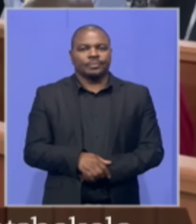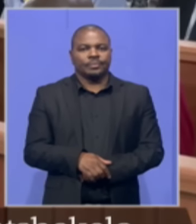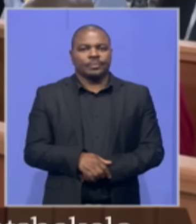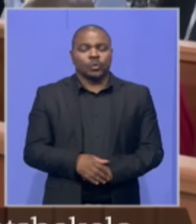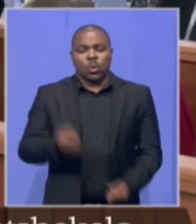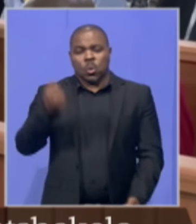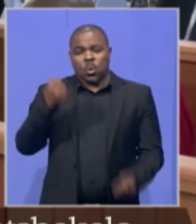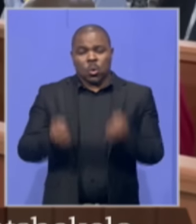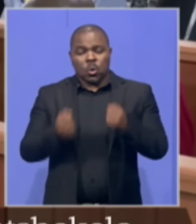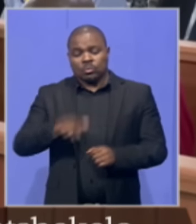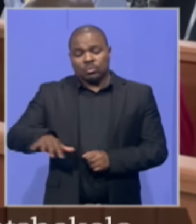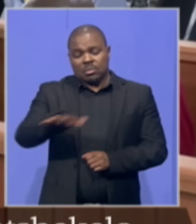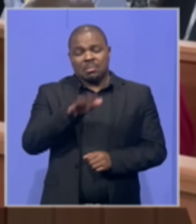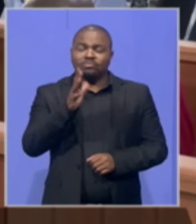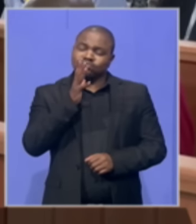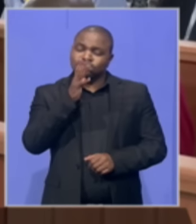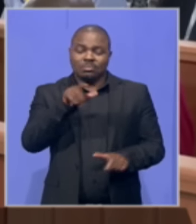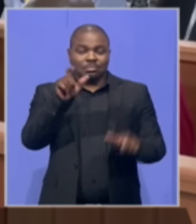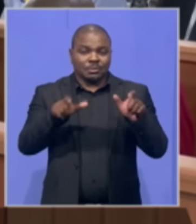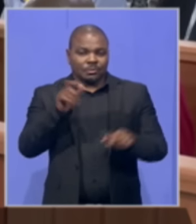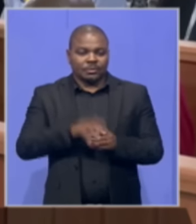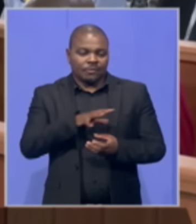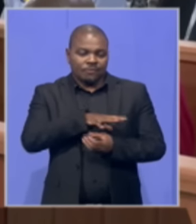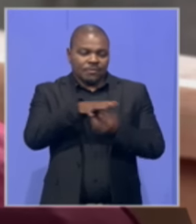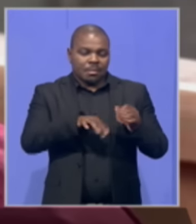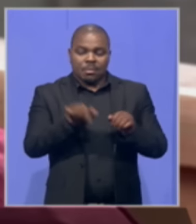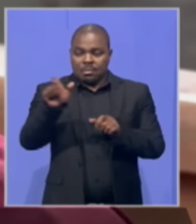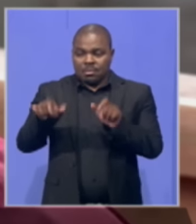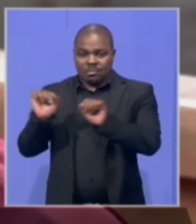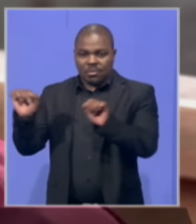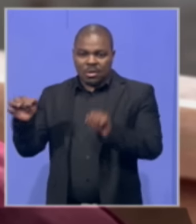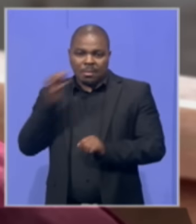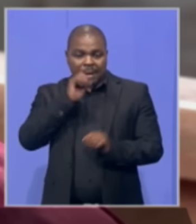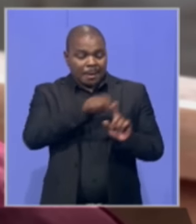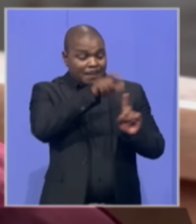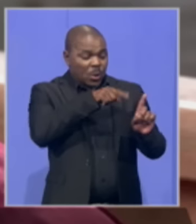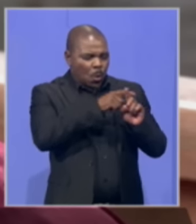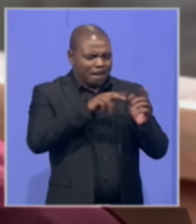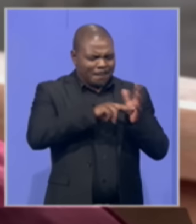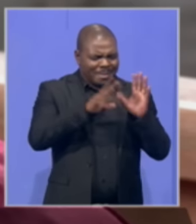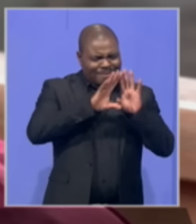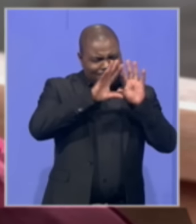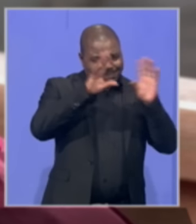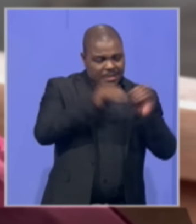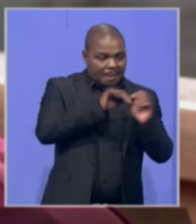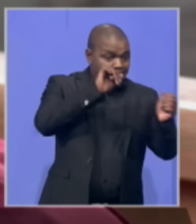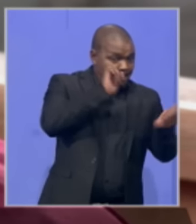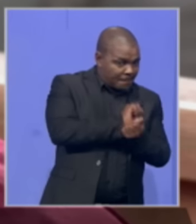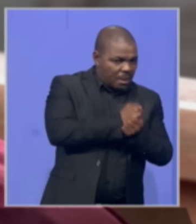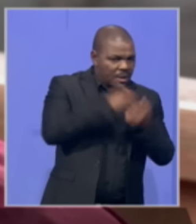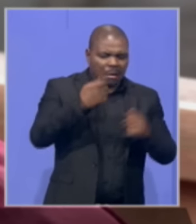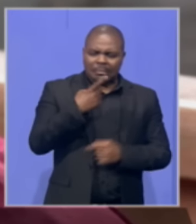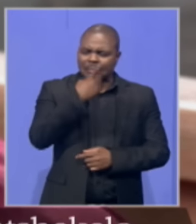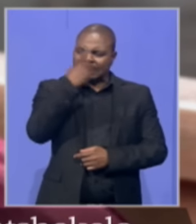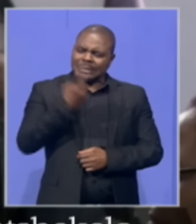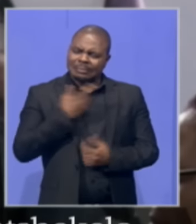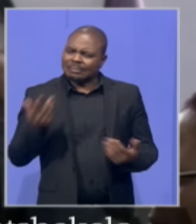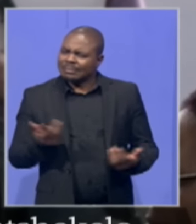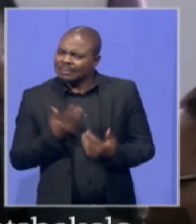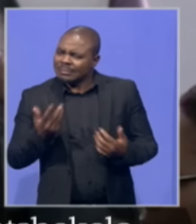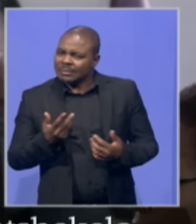Kgotlatshekelo e ne e phuphuma gompieno. Ba malapa ba re go tshwariwa ga mmelaelwa yo e leng mologa le mena go tlisitse dipotso di le dintsi. Ba